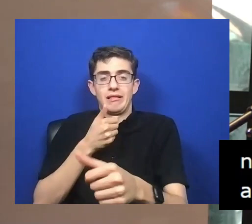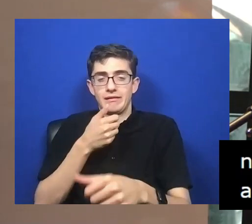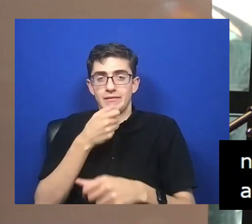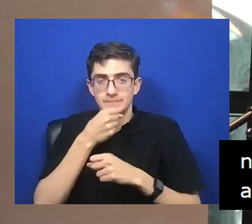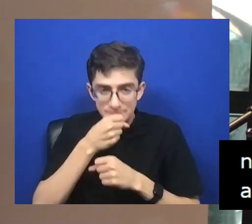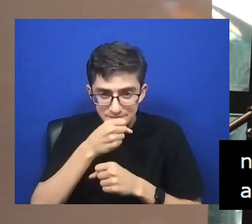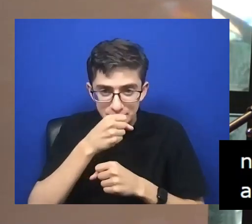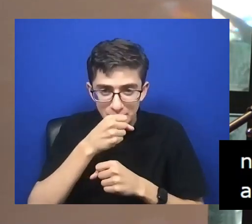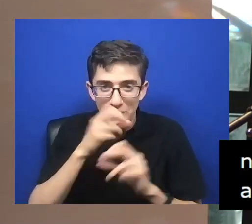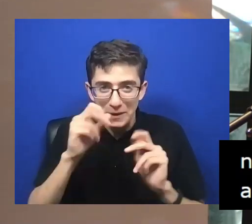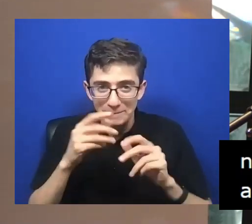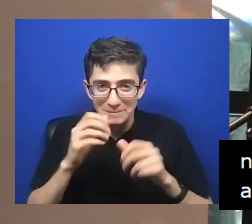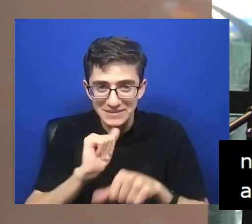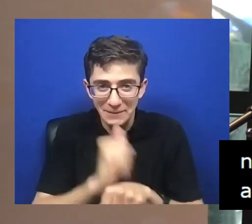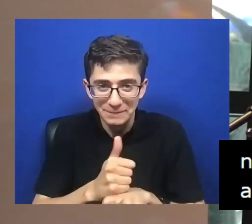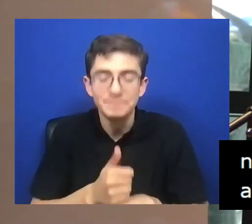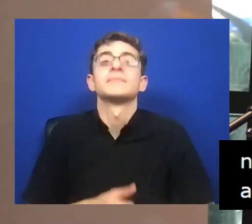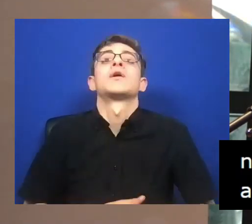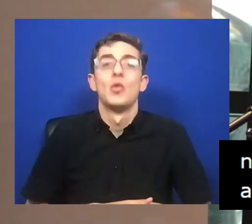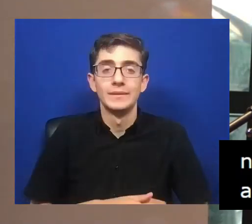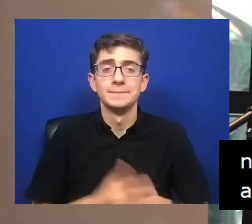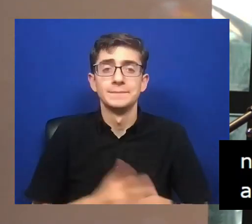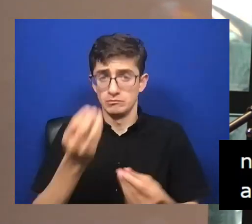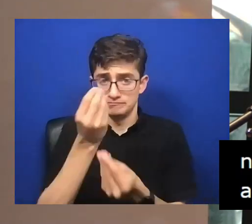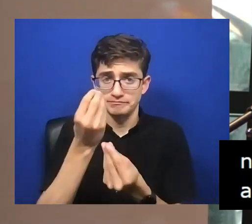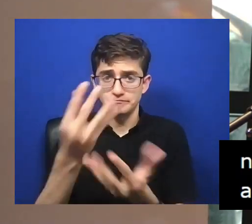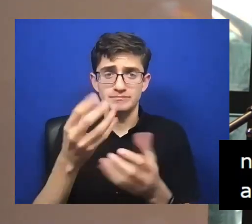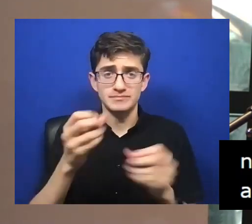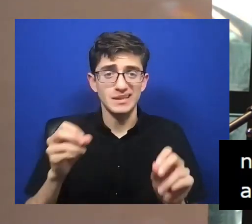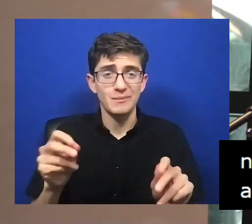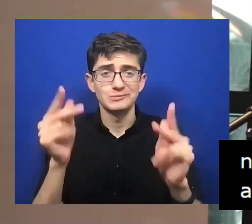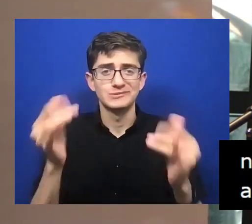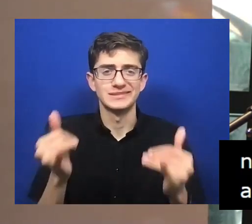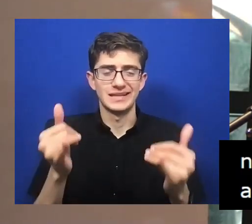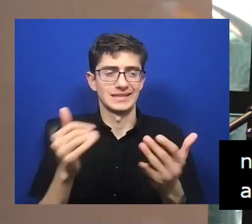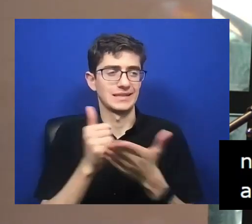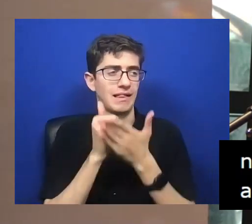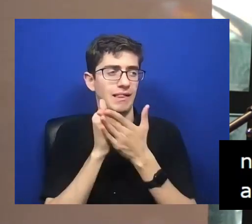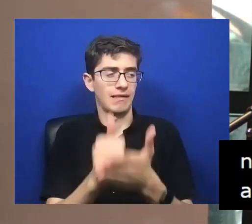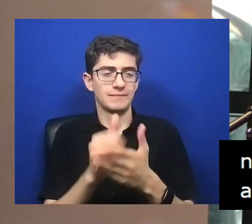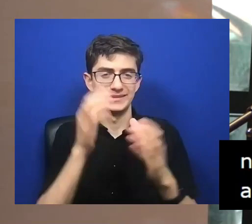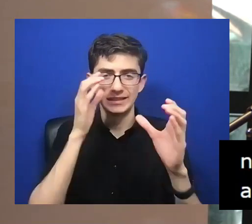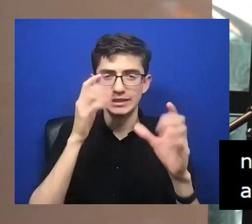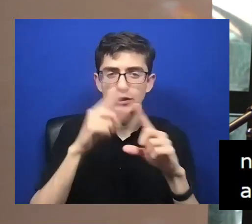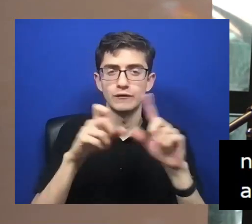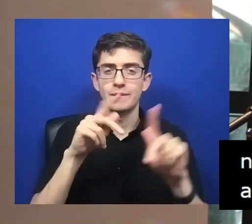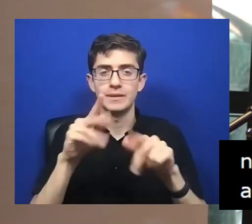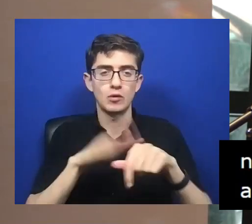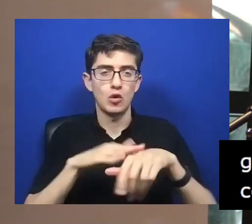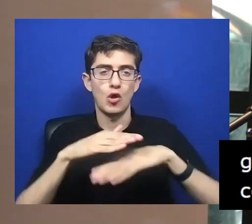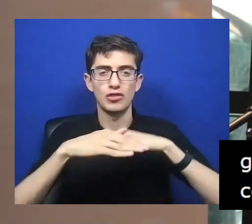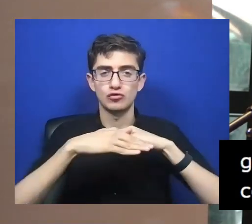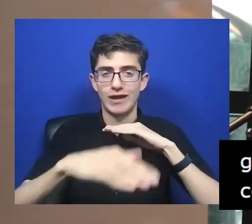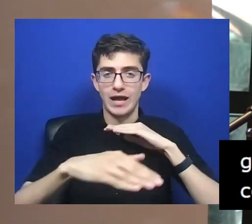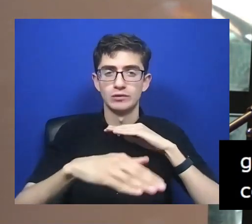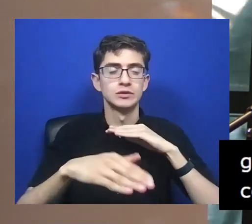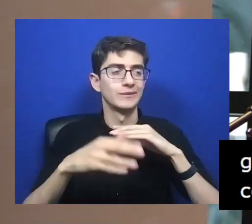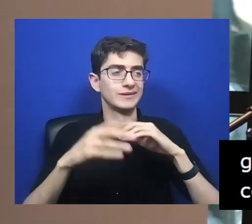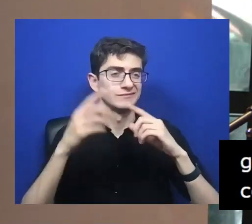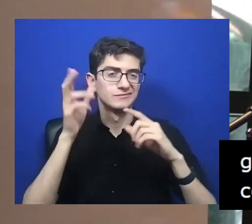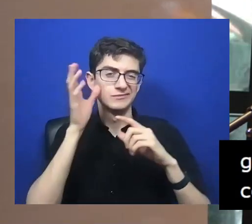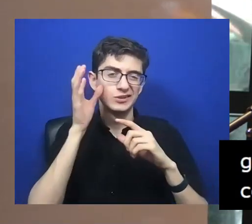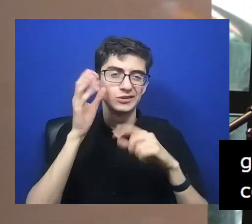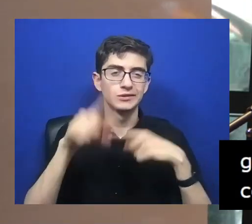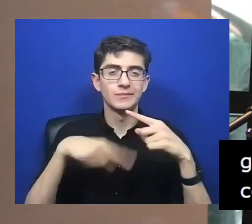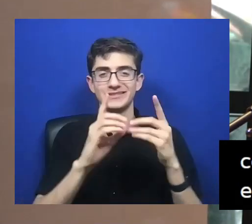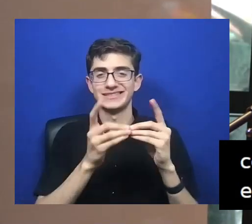impress upon all of you is that the opportunity before us is to hear from practitioners on the ground. So we've heard a lot about digital equity, and the question is, what is it?